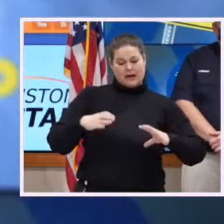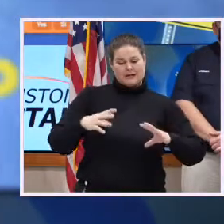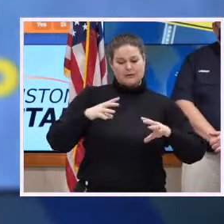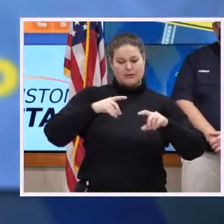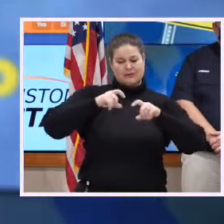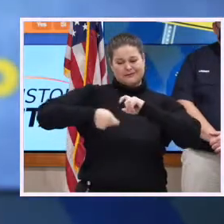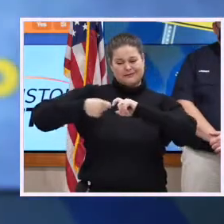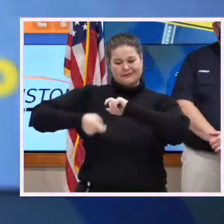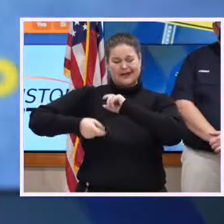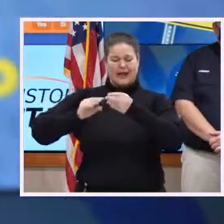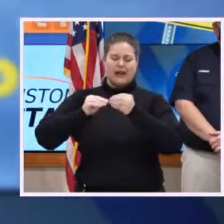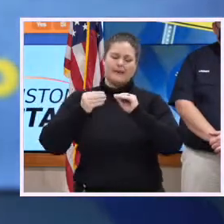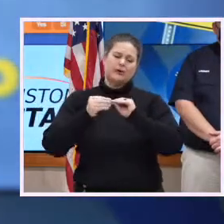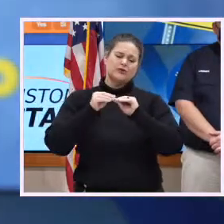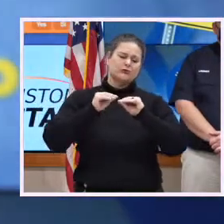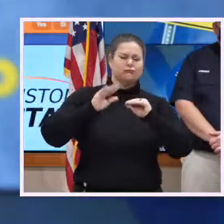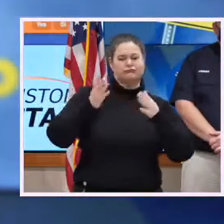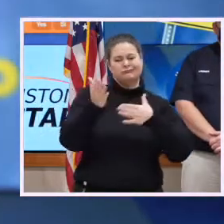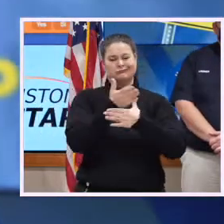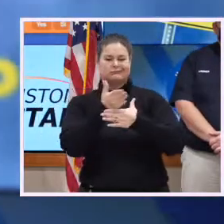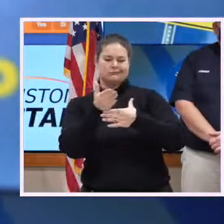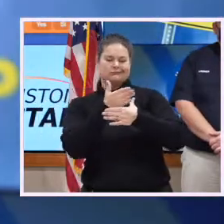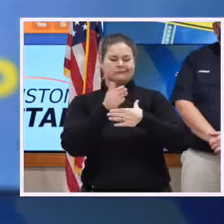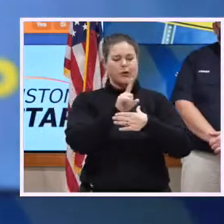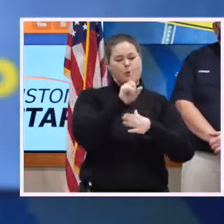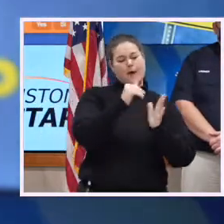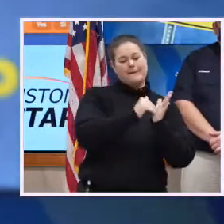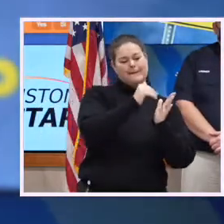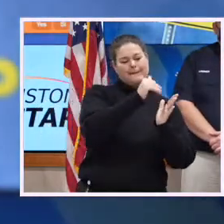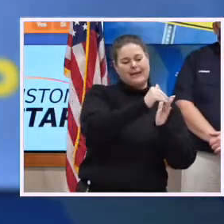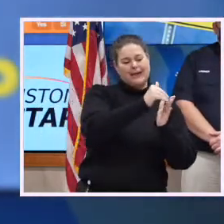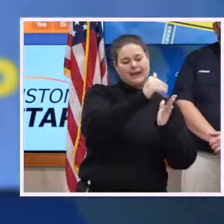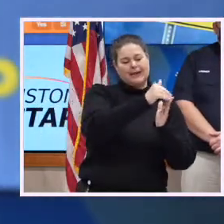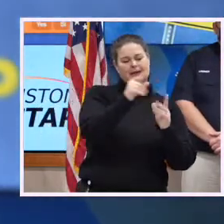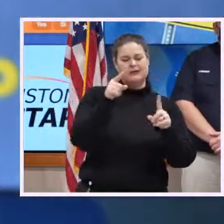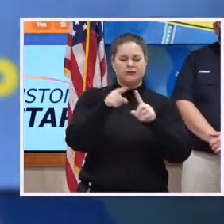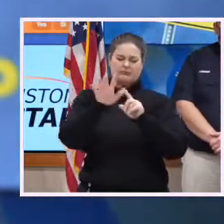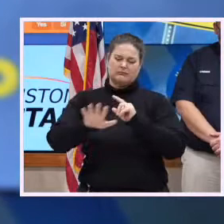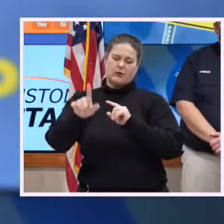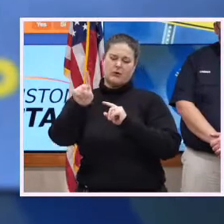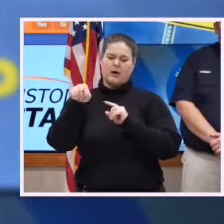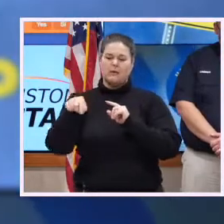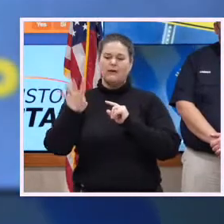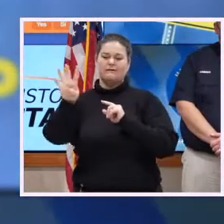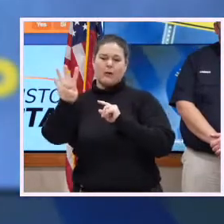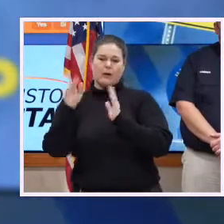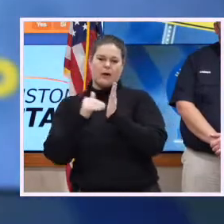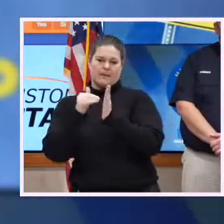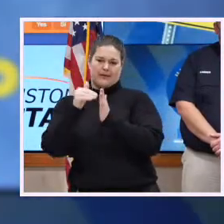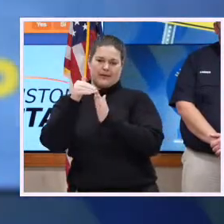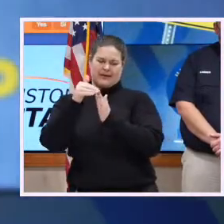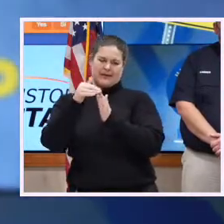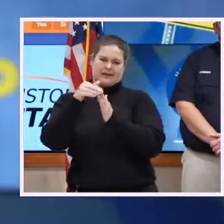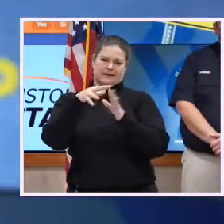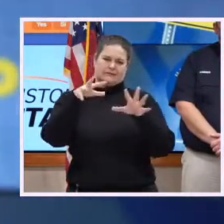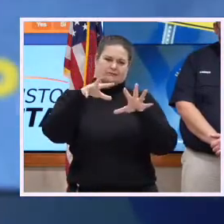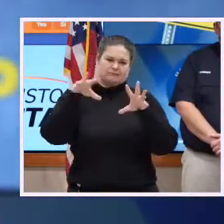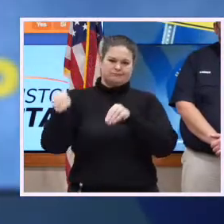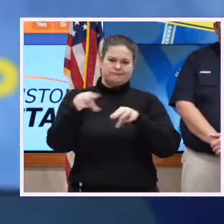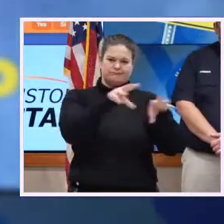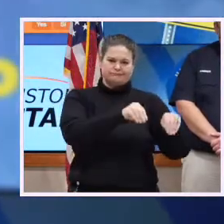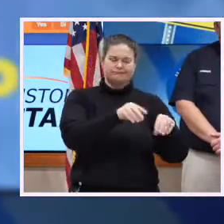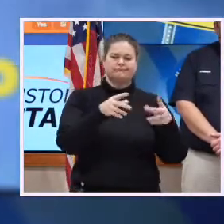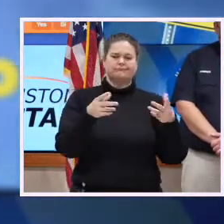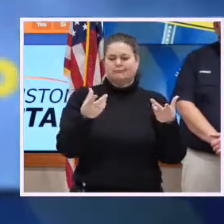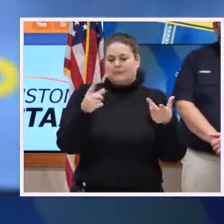numbers have been moving between about 1 million to 1.4 million. So just because additional